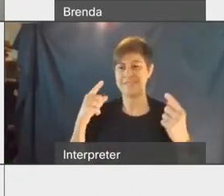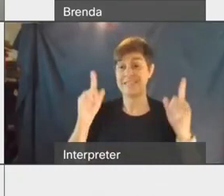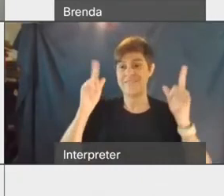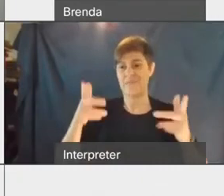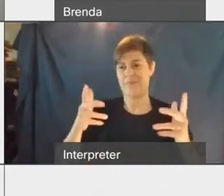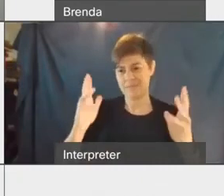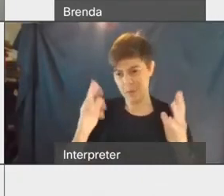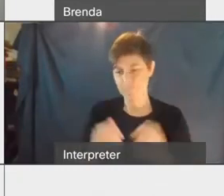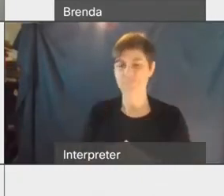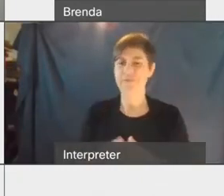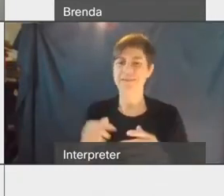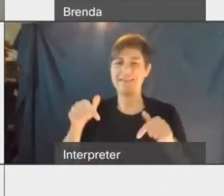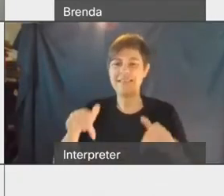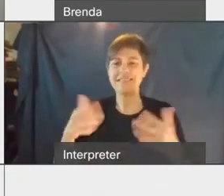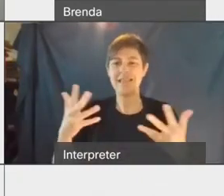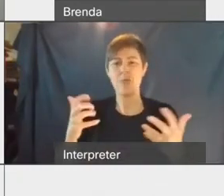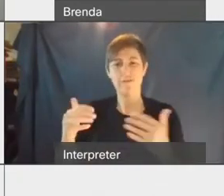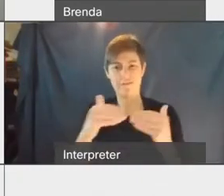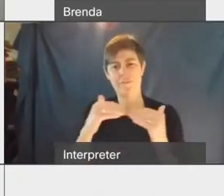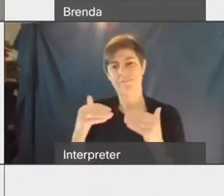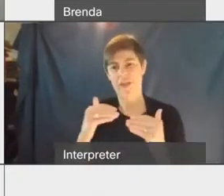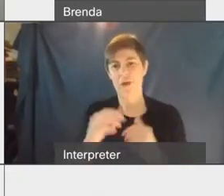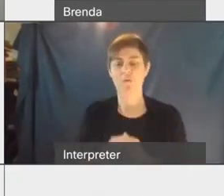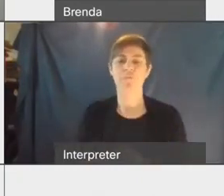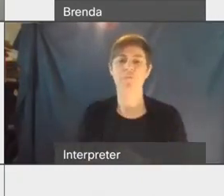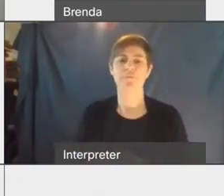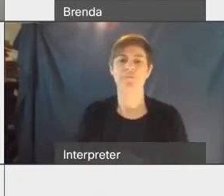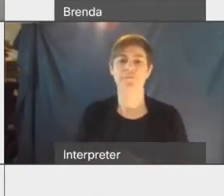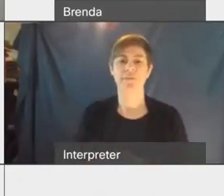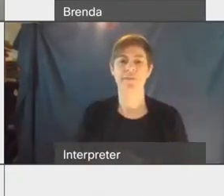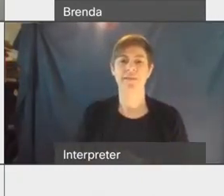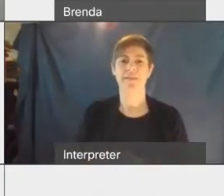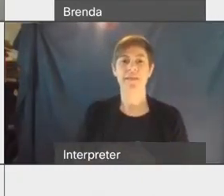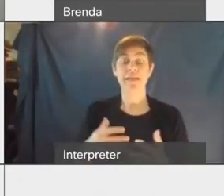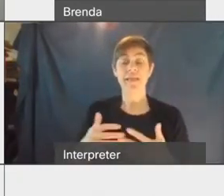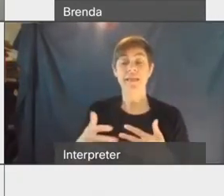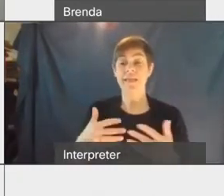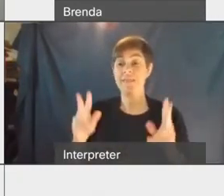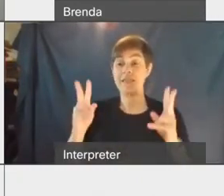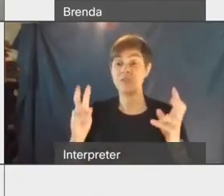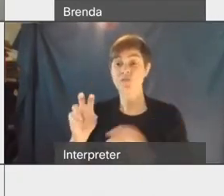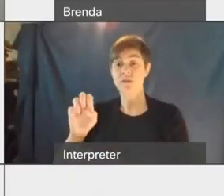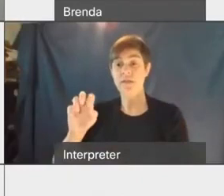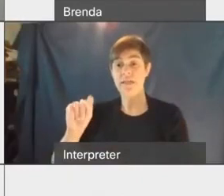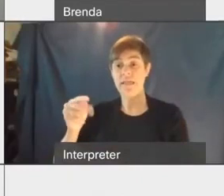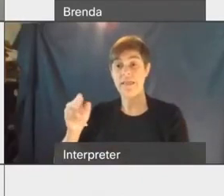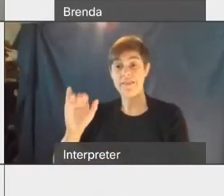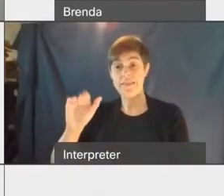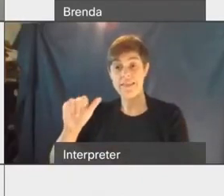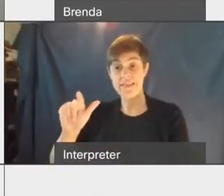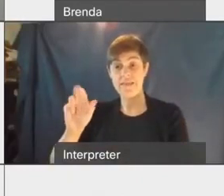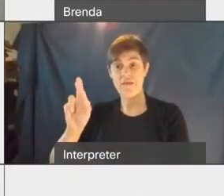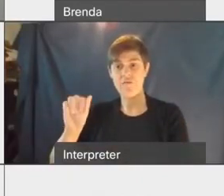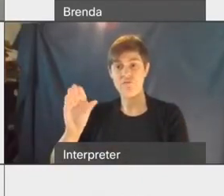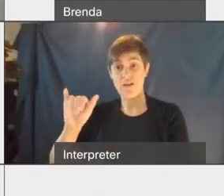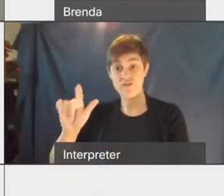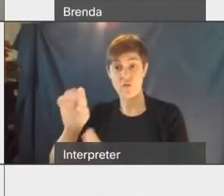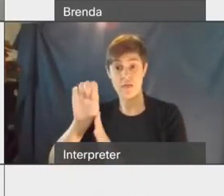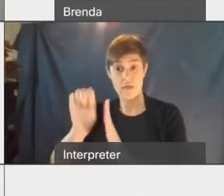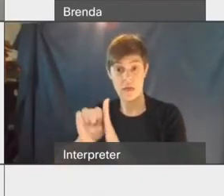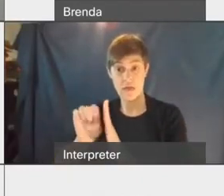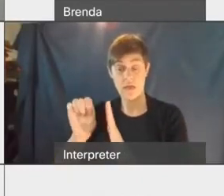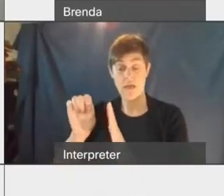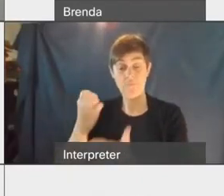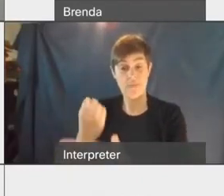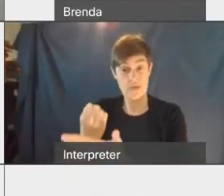that. Examples of issues on that are ethnic, racial, and economic, but I want to also add cultural and